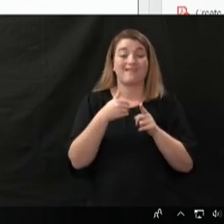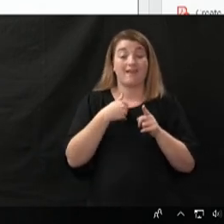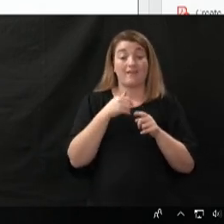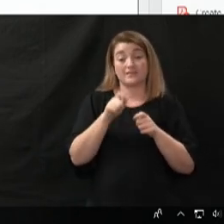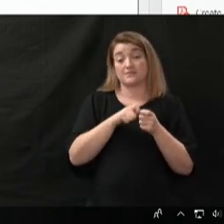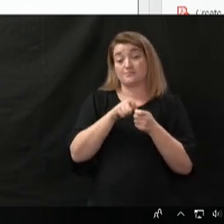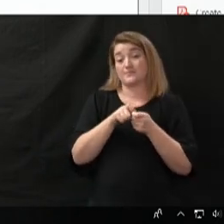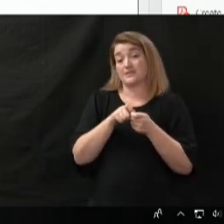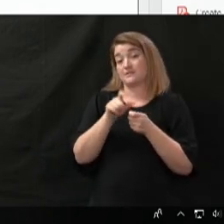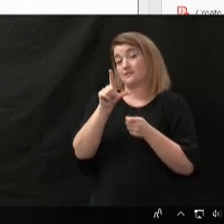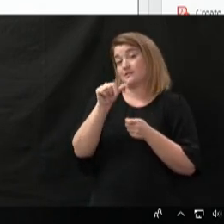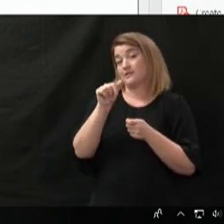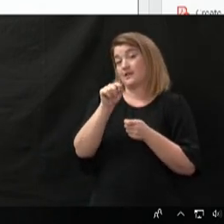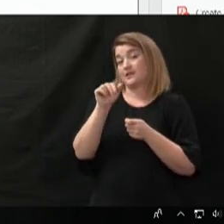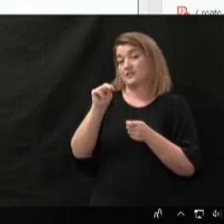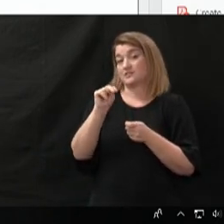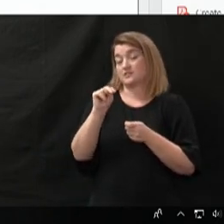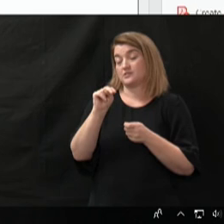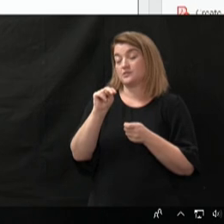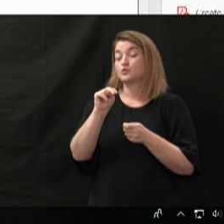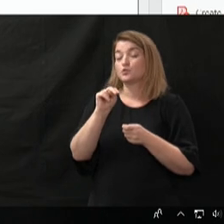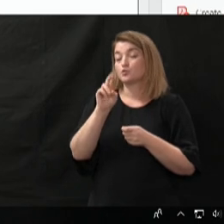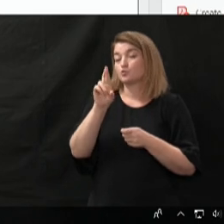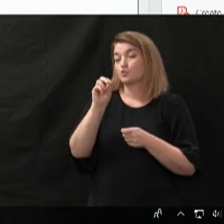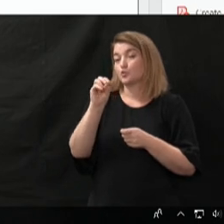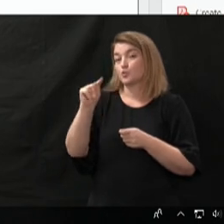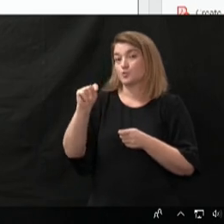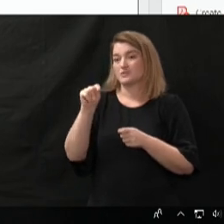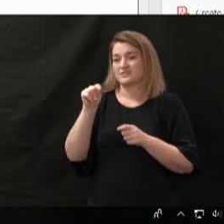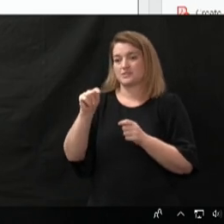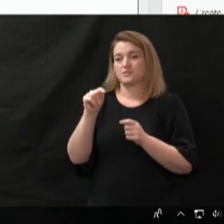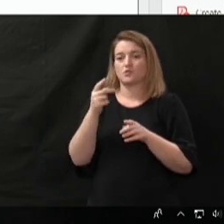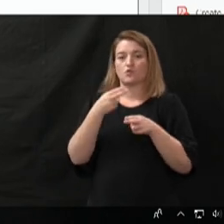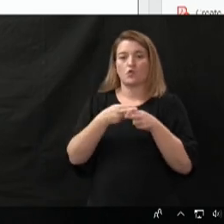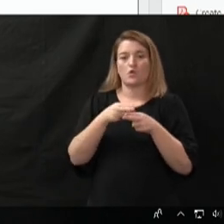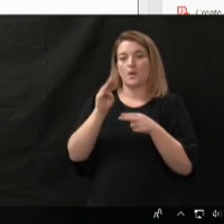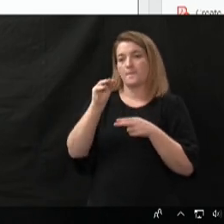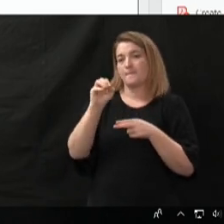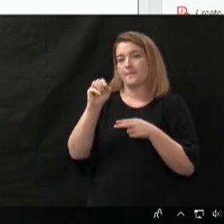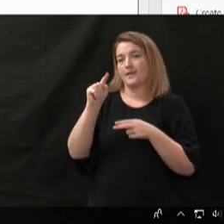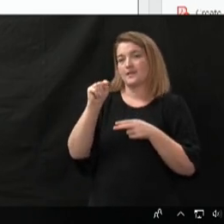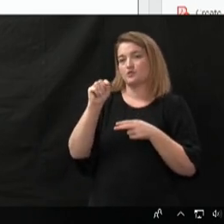Latin root. And this is called a matrix. And